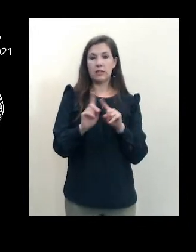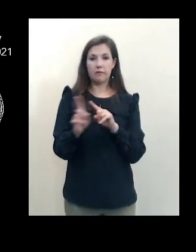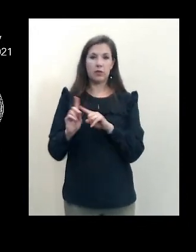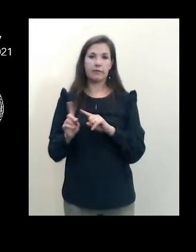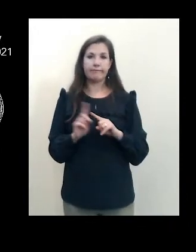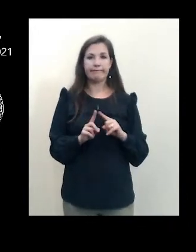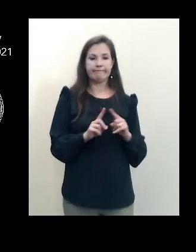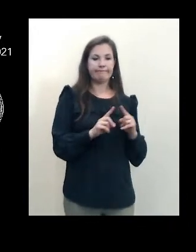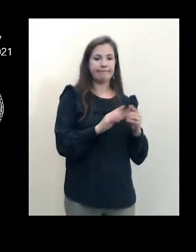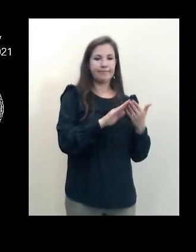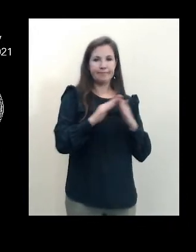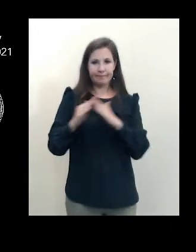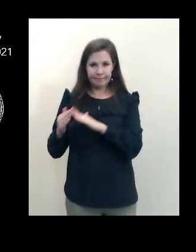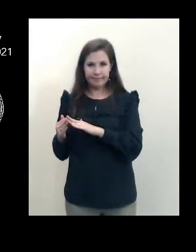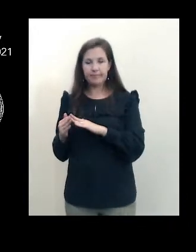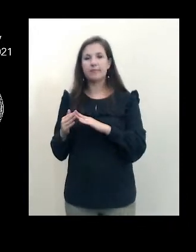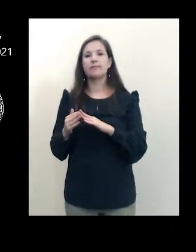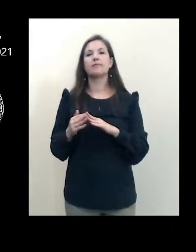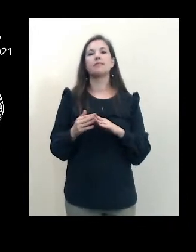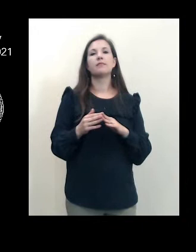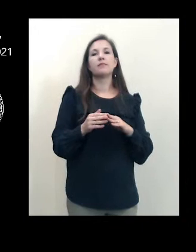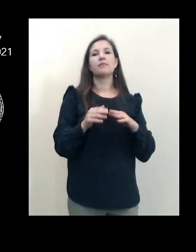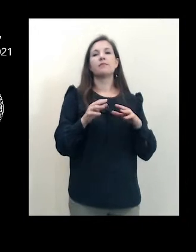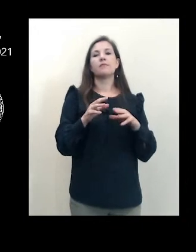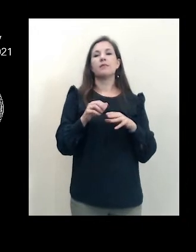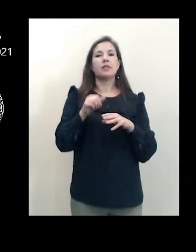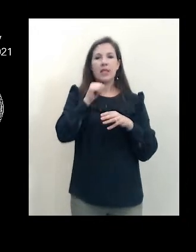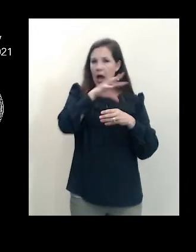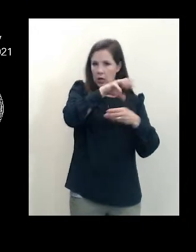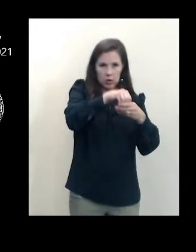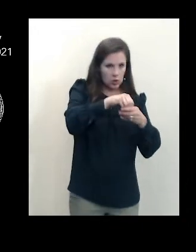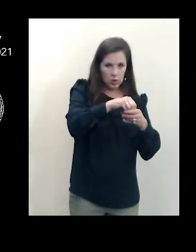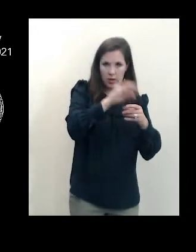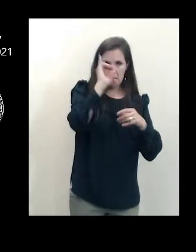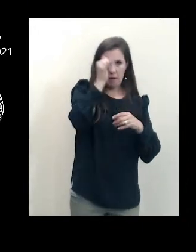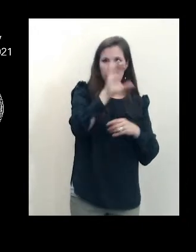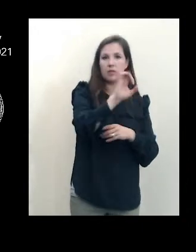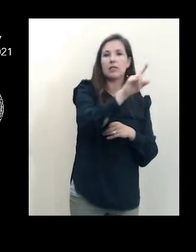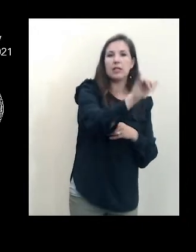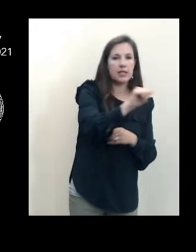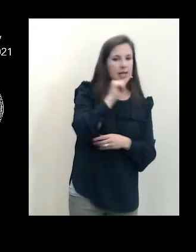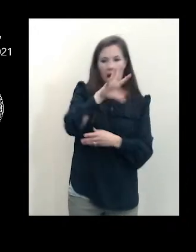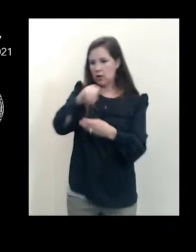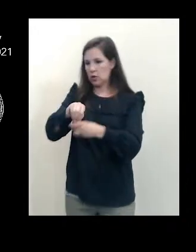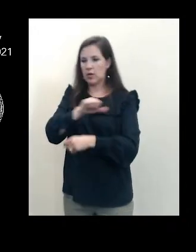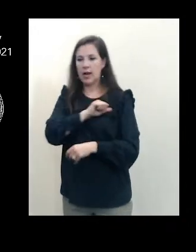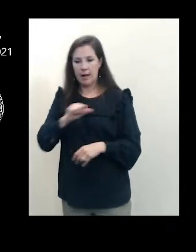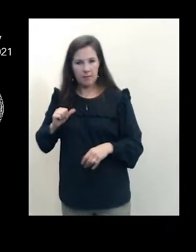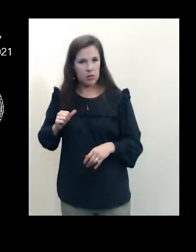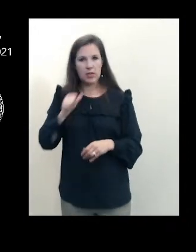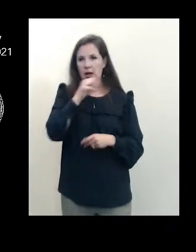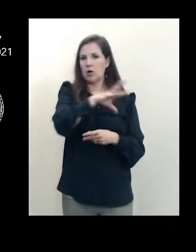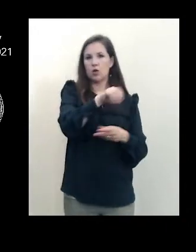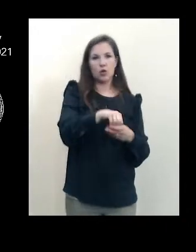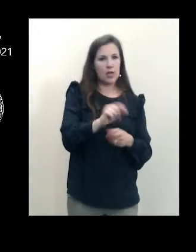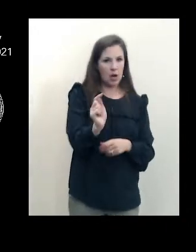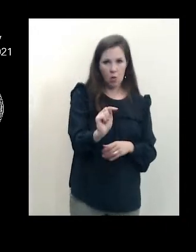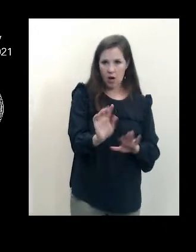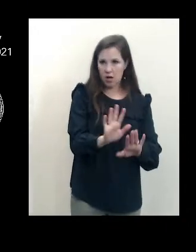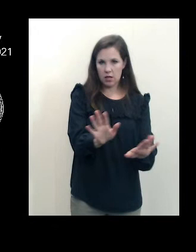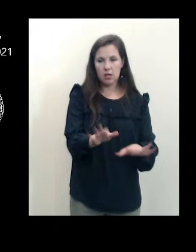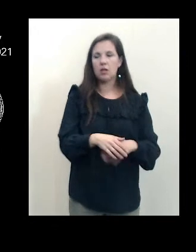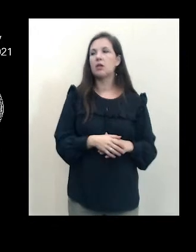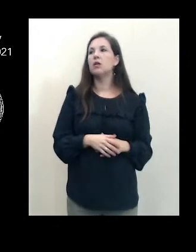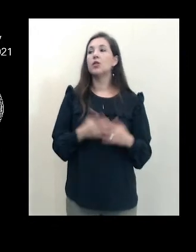municipalities. It's a consortium. It does not include the city of Buffalo, does not include Amherst, does not include Tonawanda. So we normally